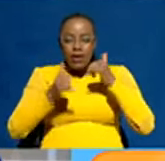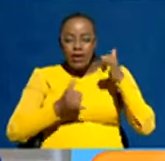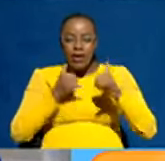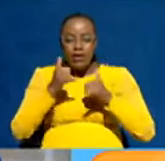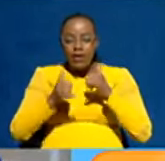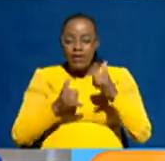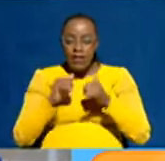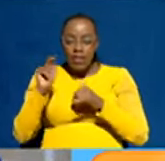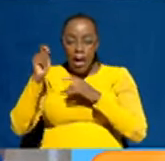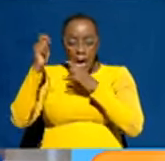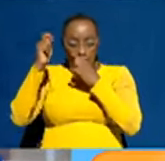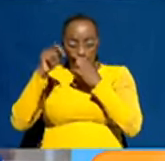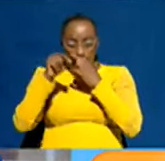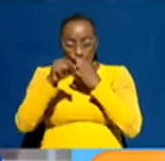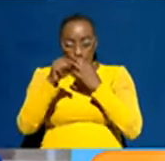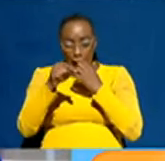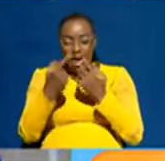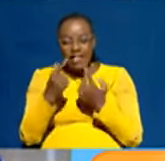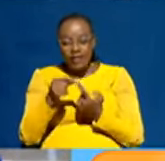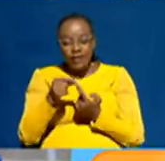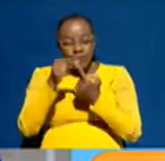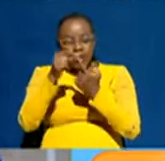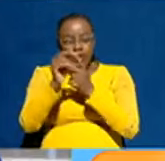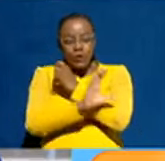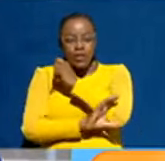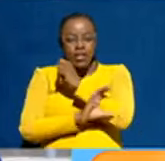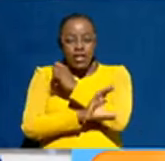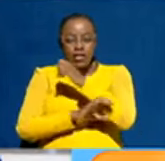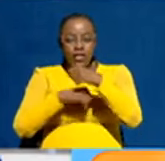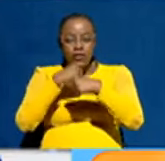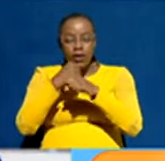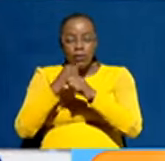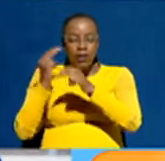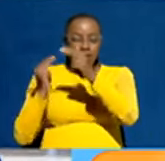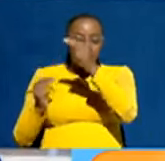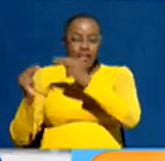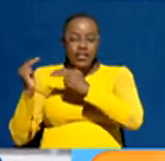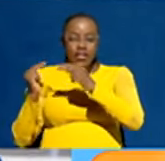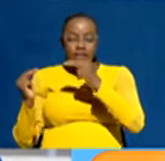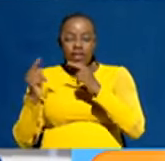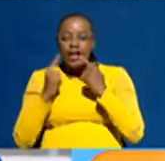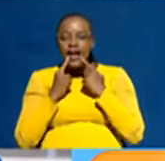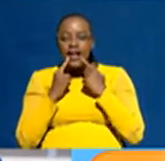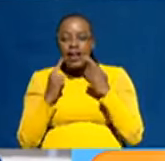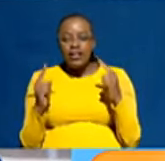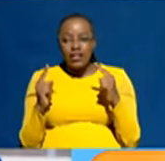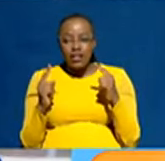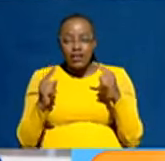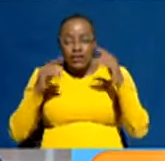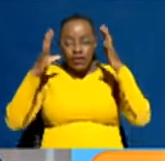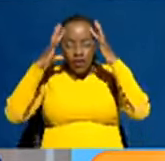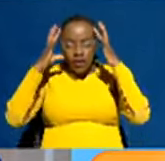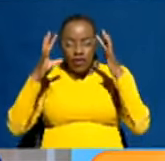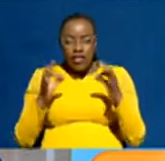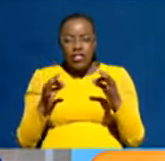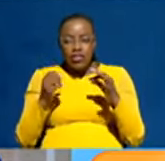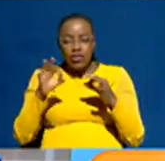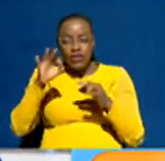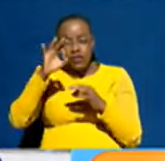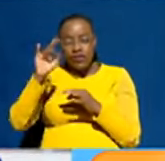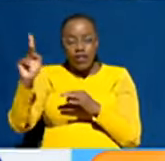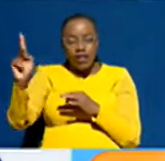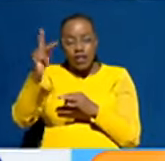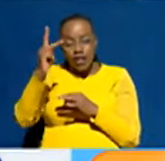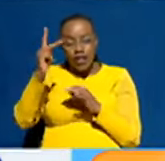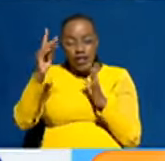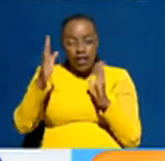president of this extraordinary country, to make a historic announcement of the decision of the government of